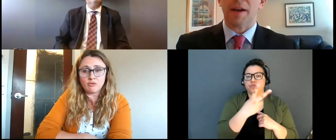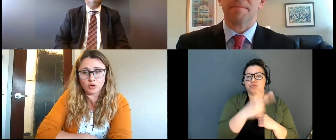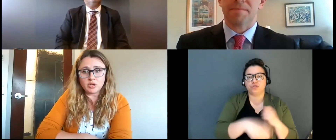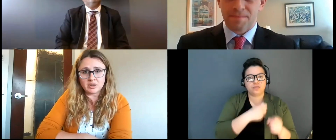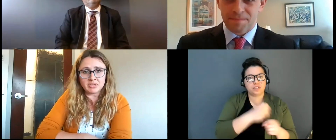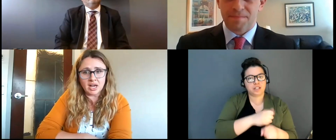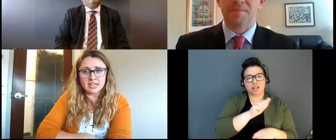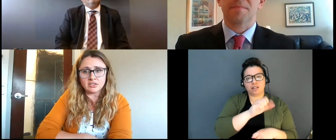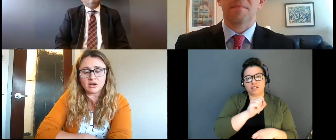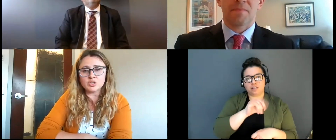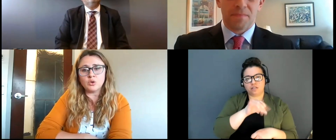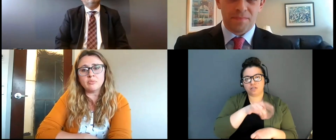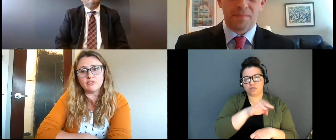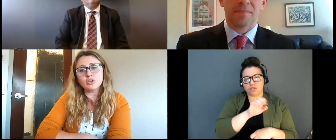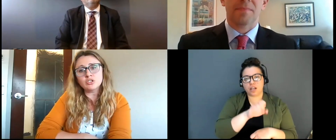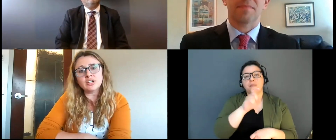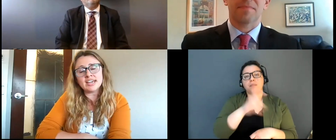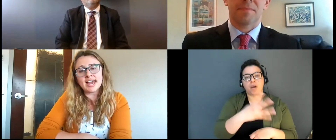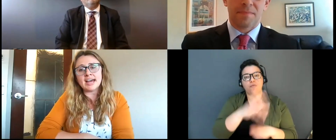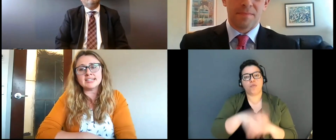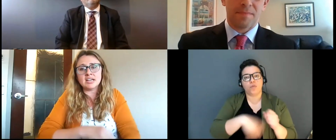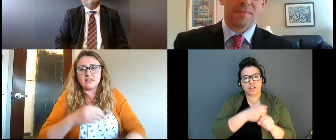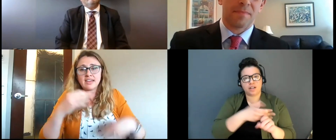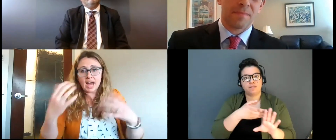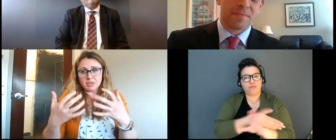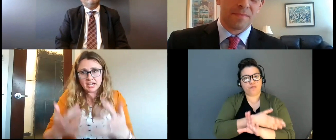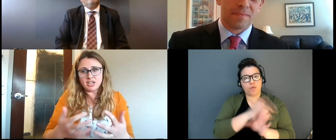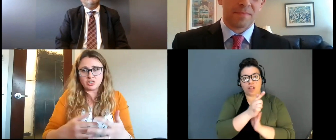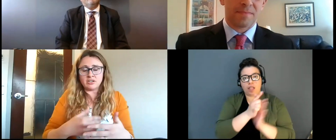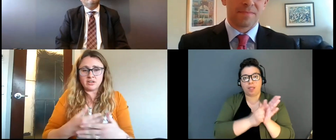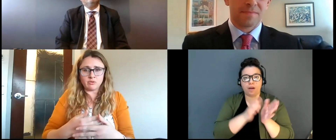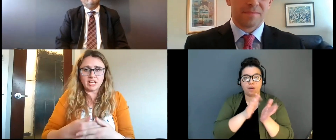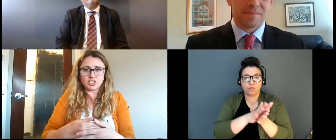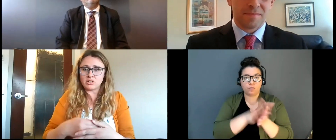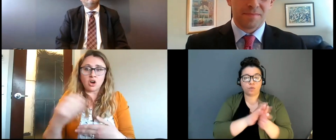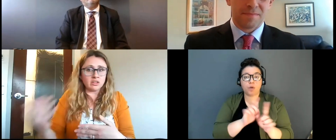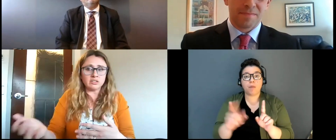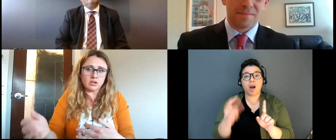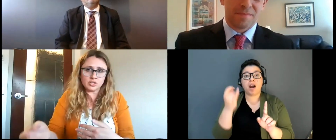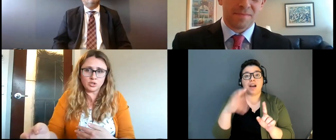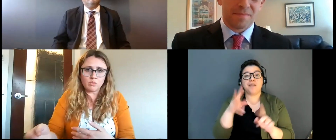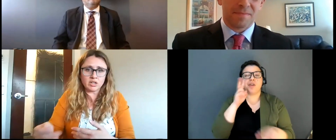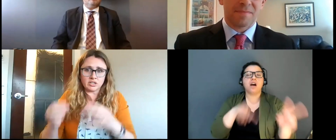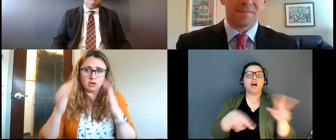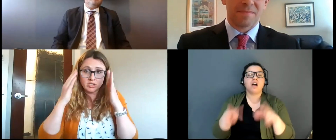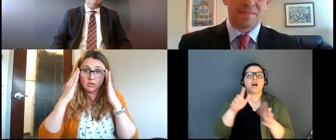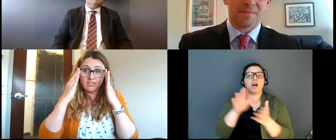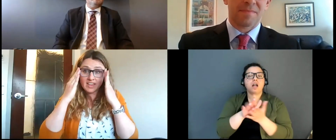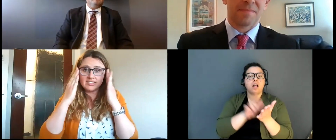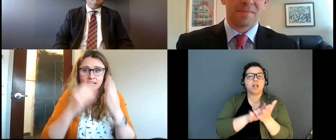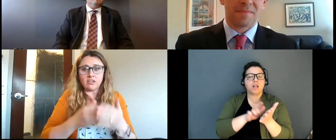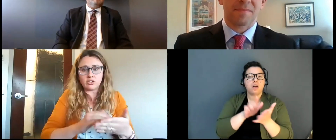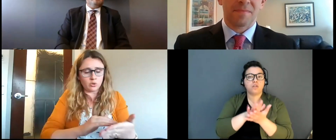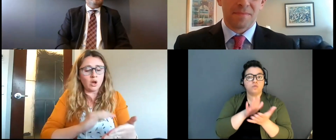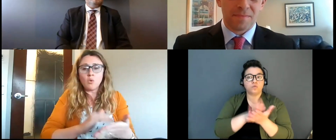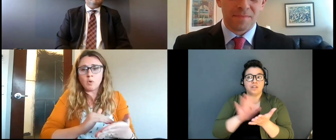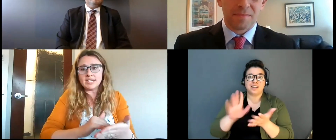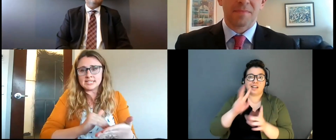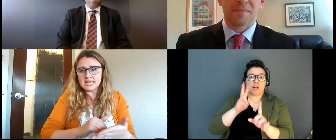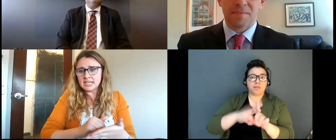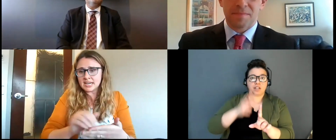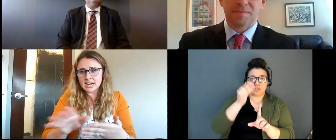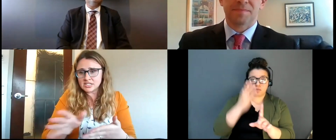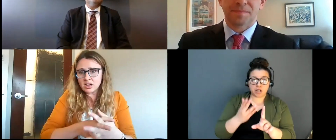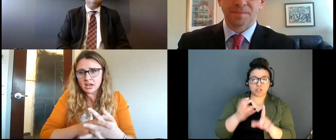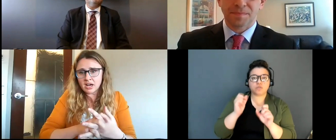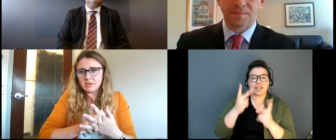degree before you can apply to law school. But if you're looking at the application information on the law school you want to go to, they'll tell you what